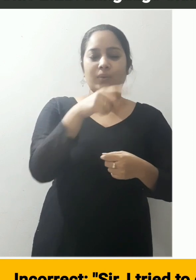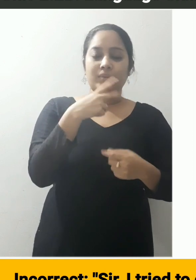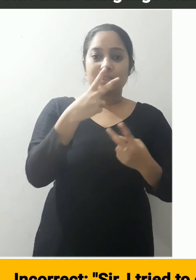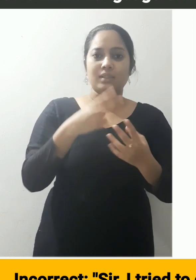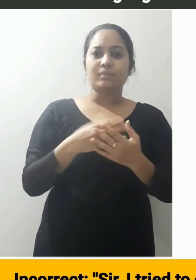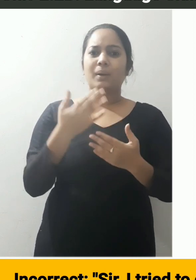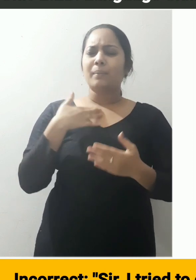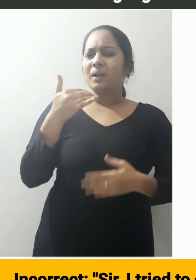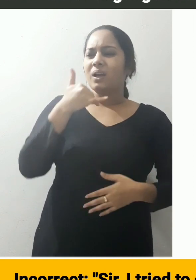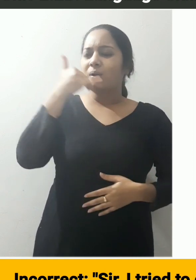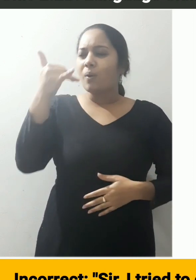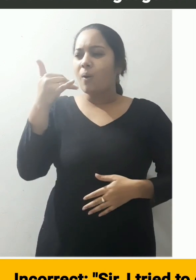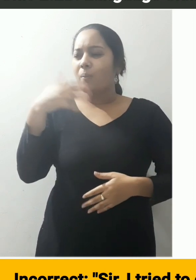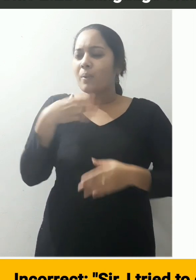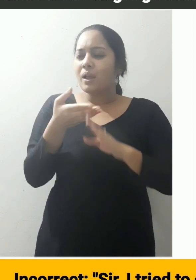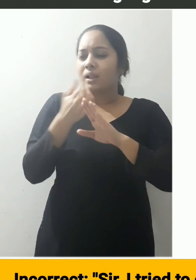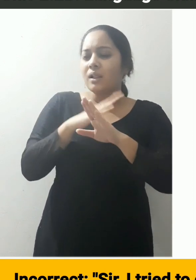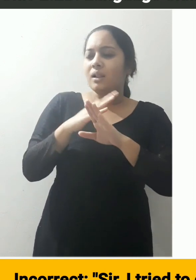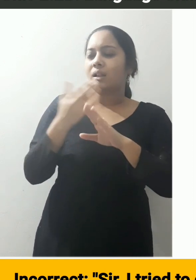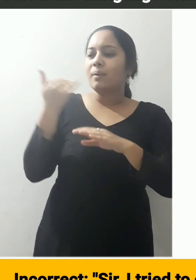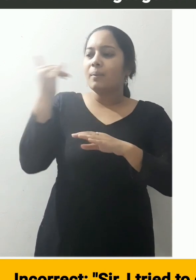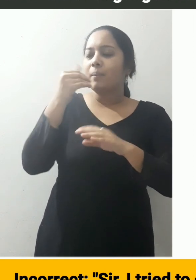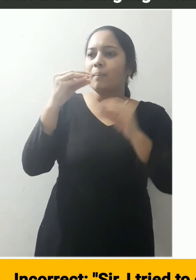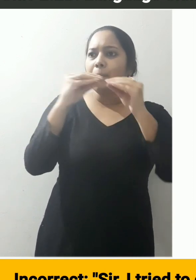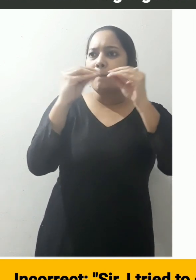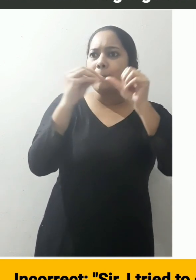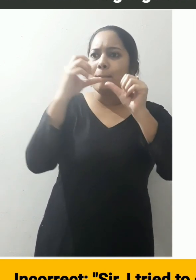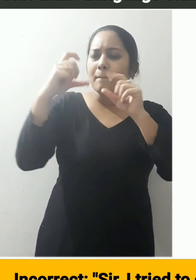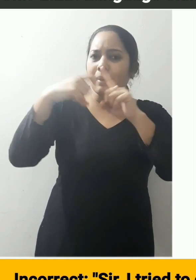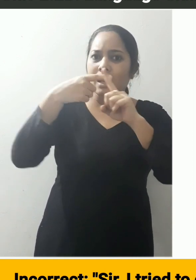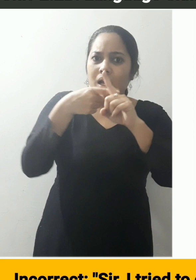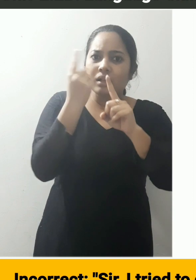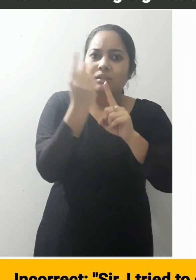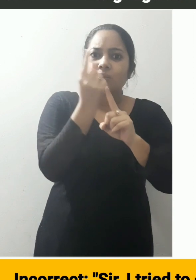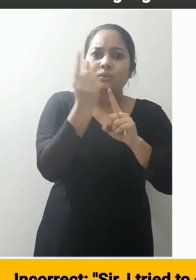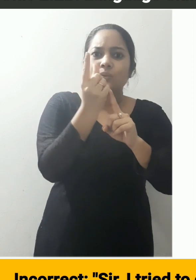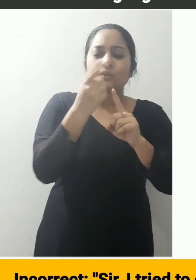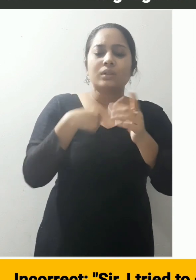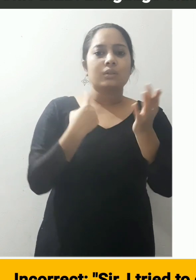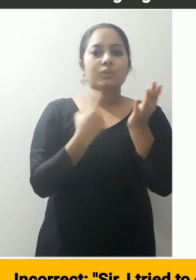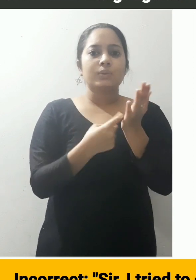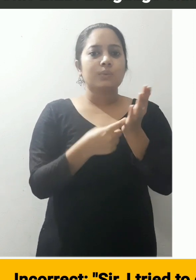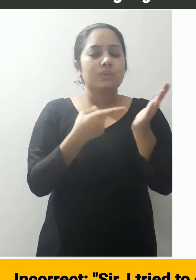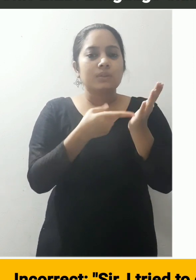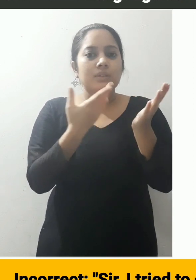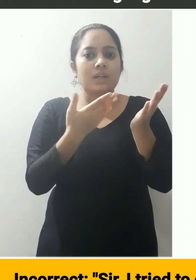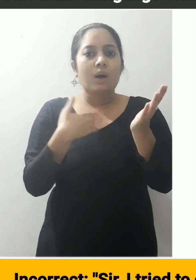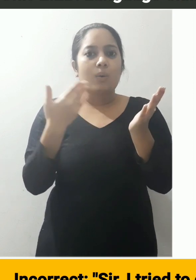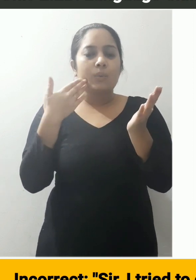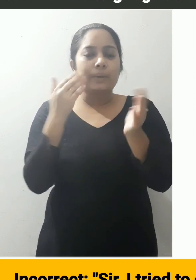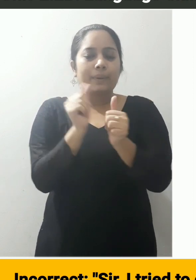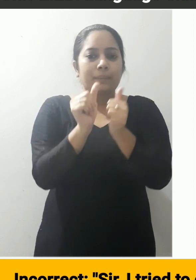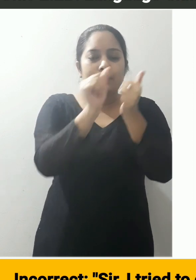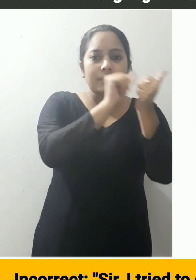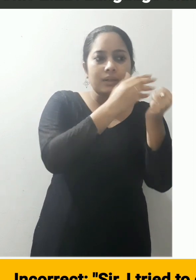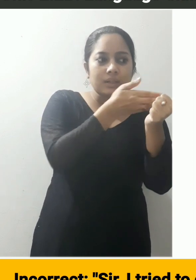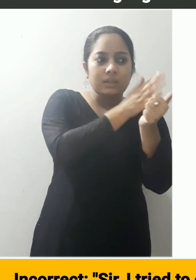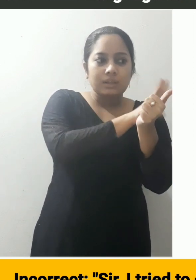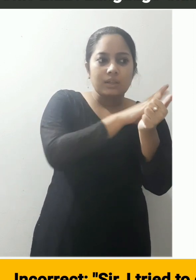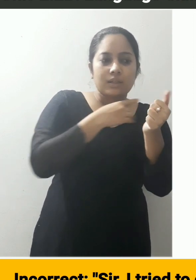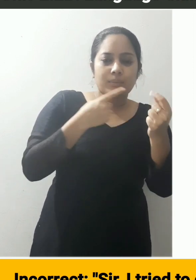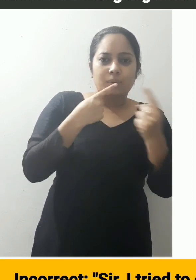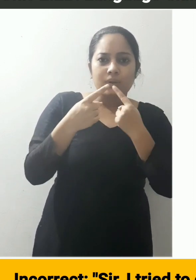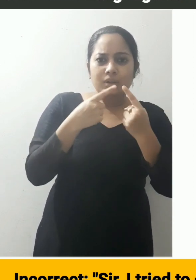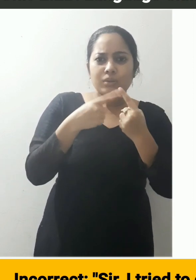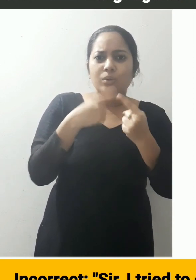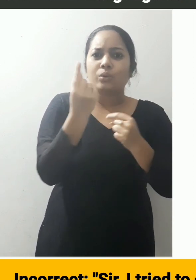call you an hour back. Rule: when we indicate the past, instead of back, we